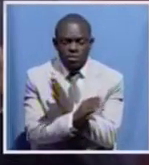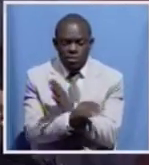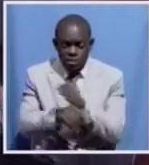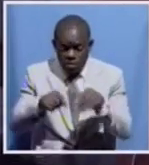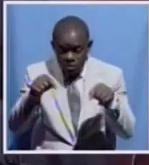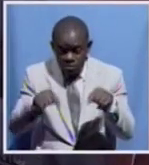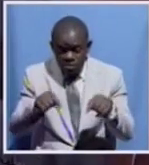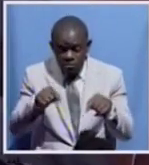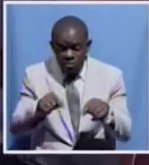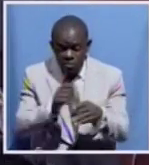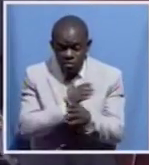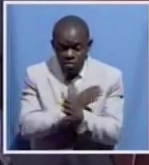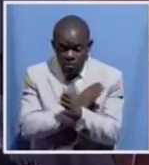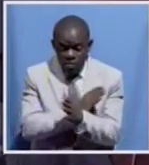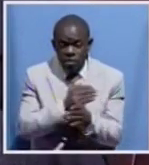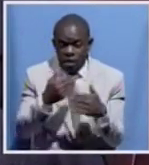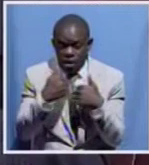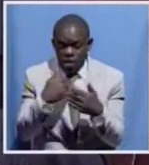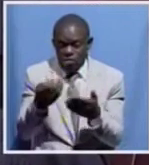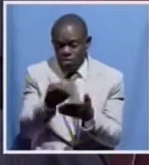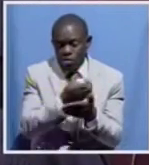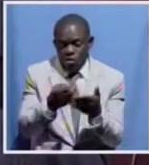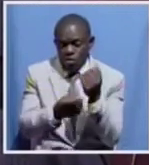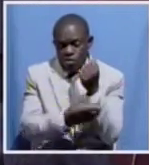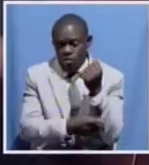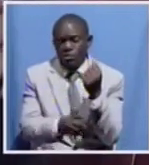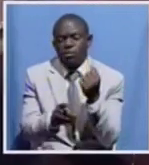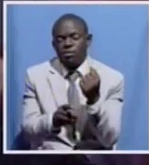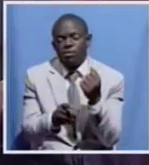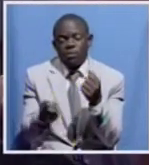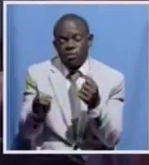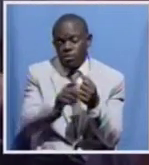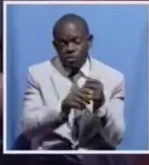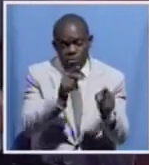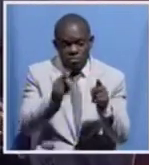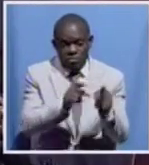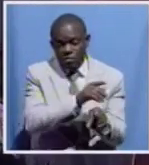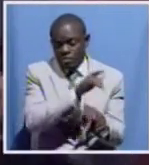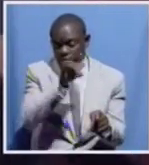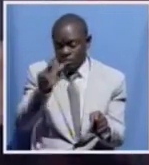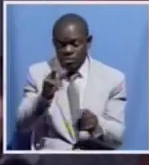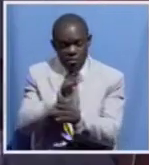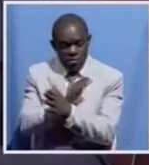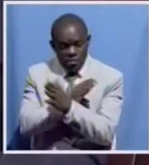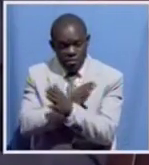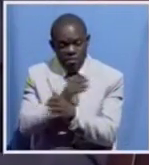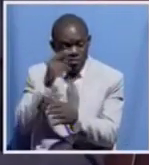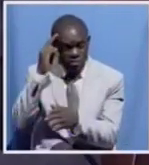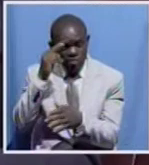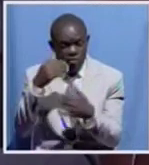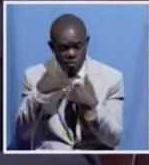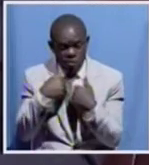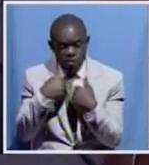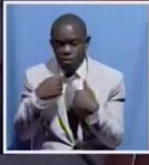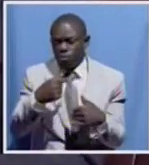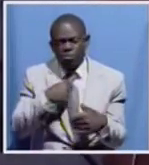are flying into Zambia and out of Zambia for a reason. I fly a lot, so I see these full planes and